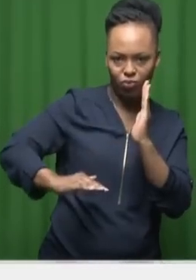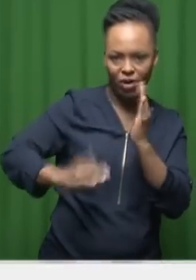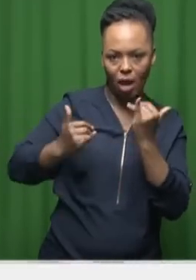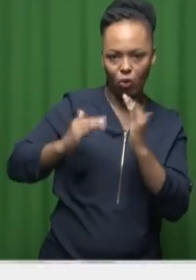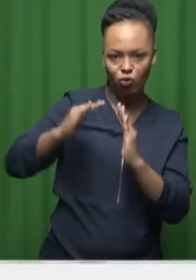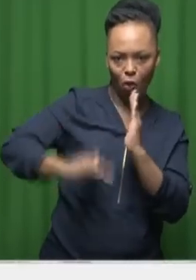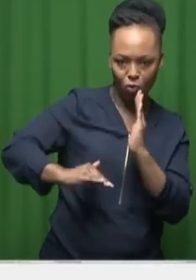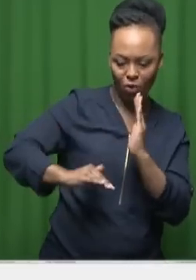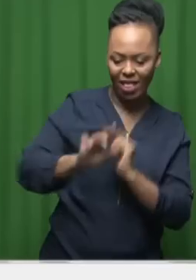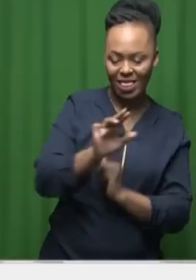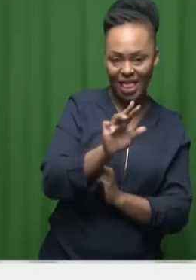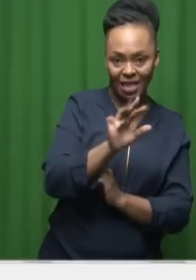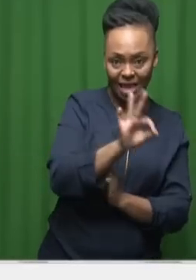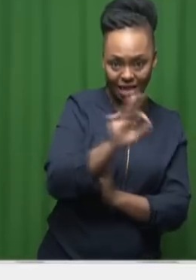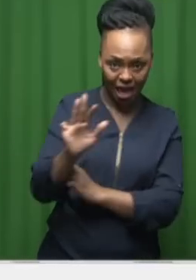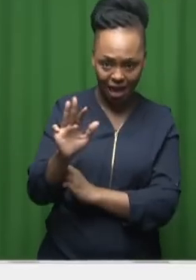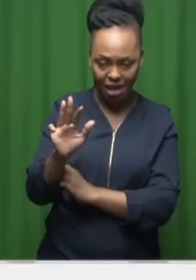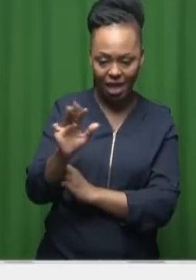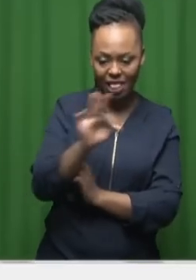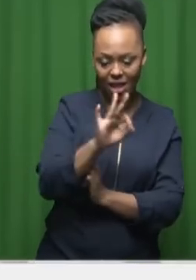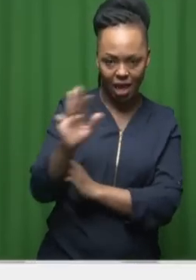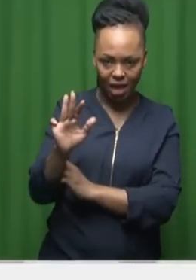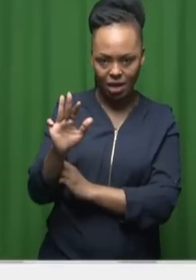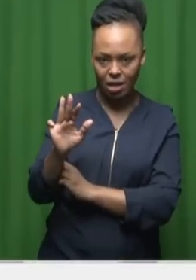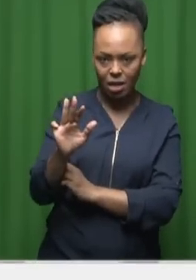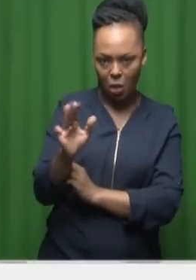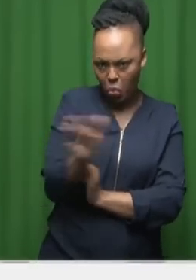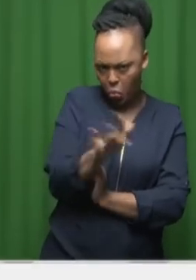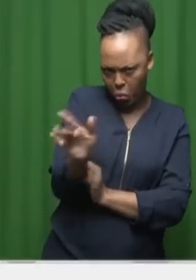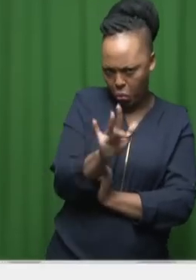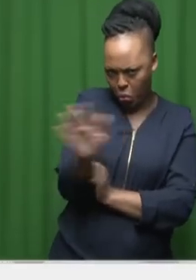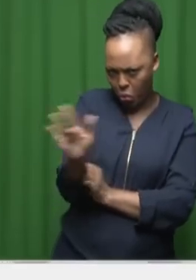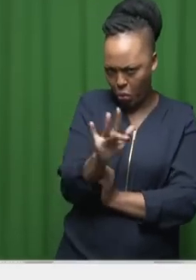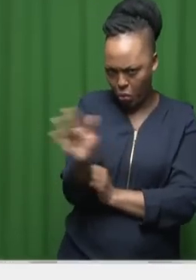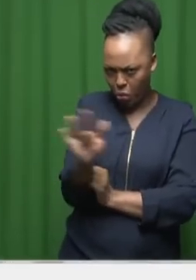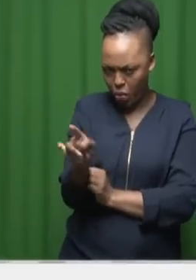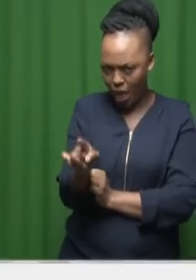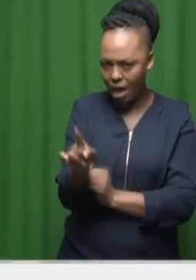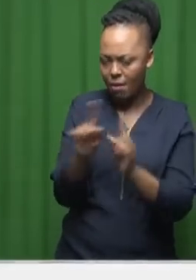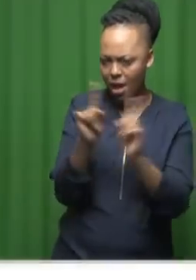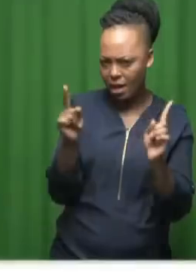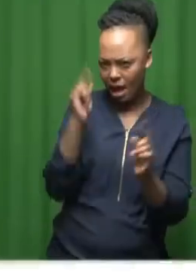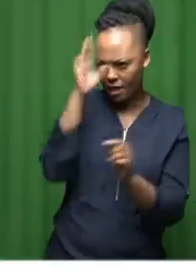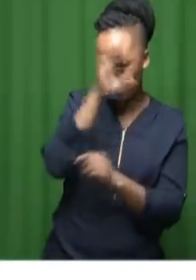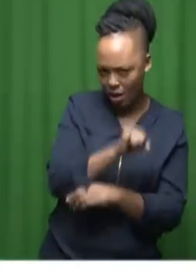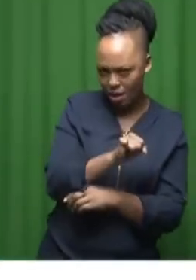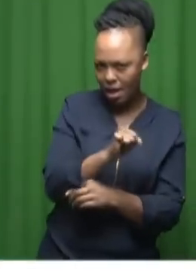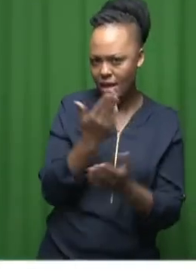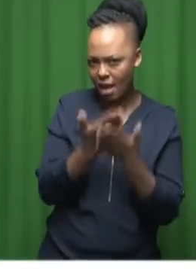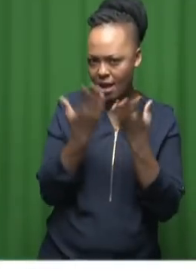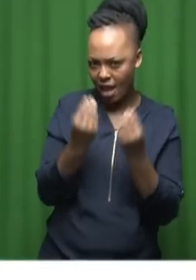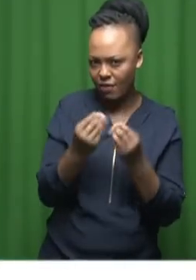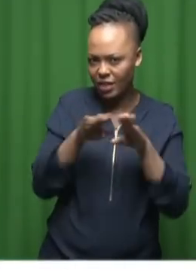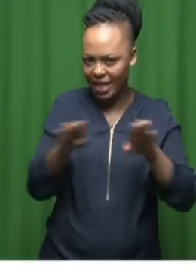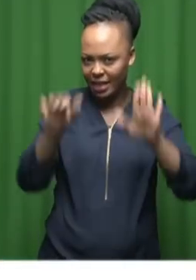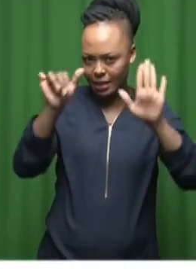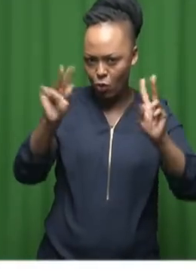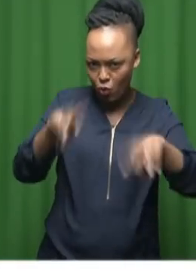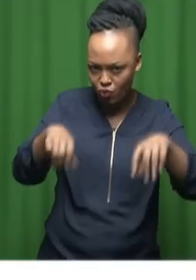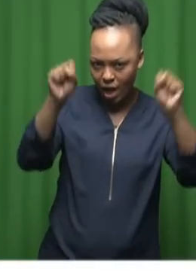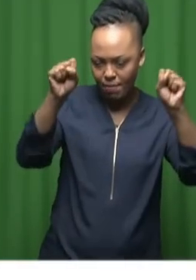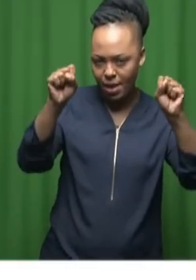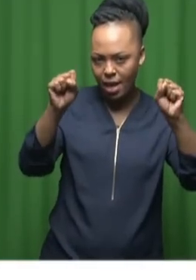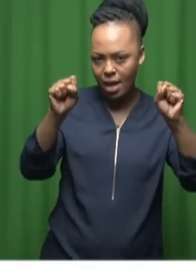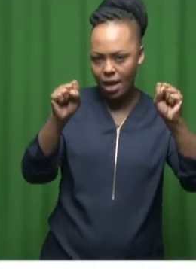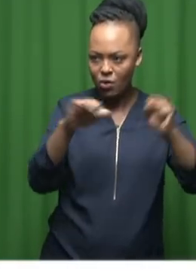when it was 39, it's not even on my table, I predicted we would have stage 6 load shedding And if you look